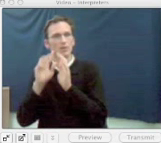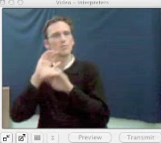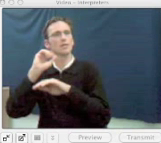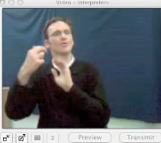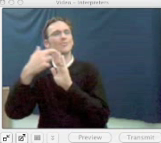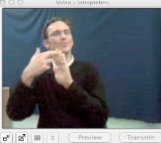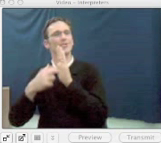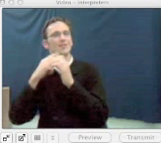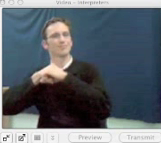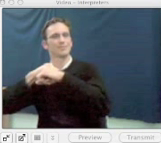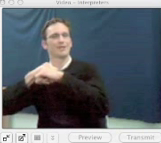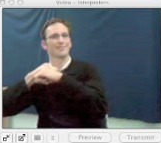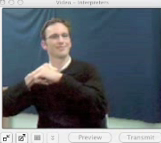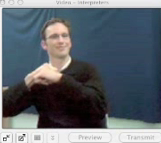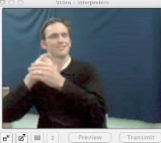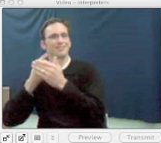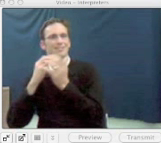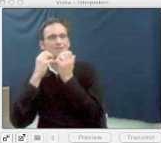principle is